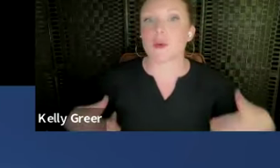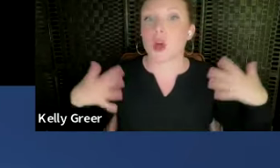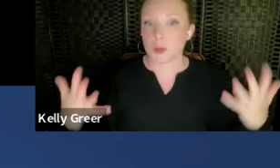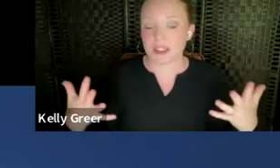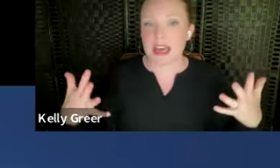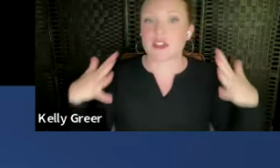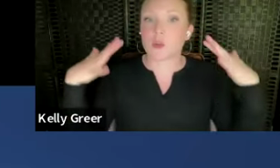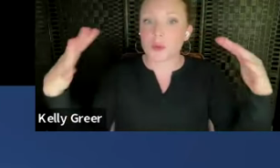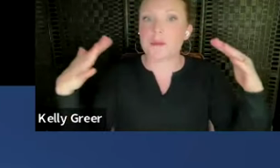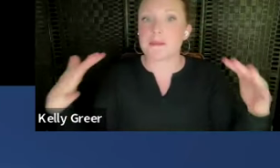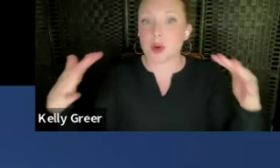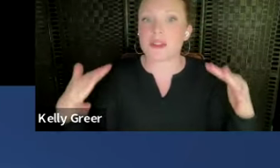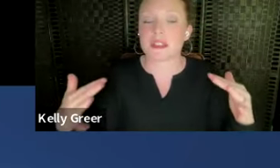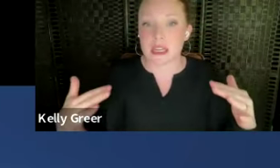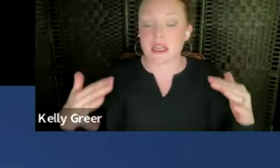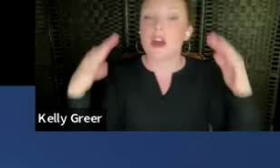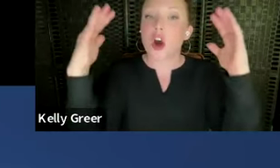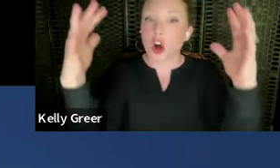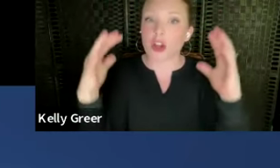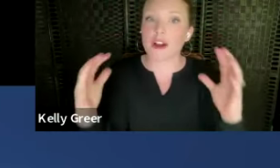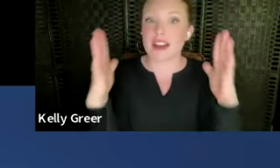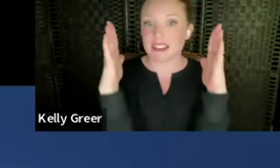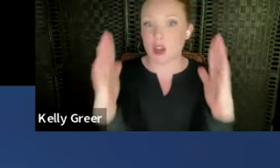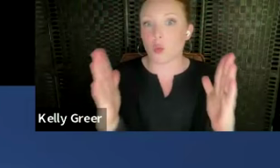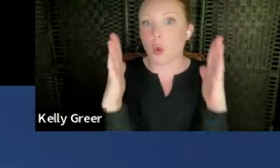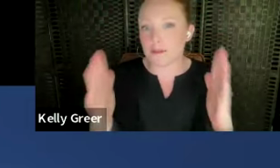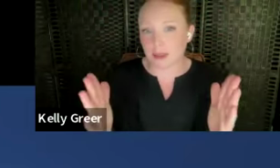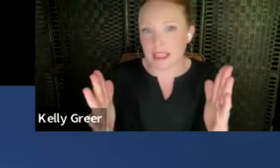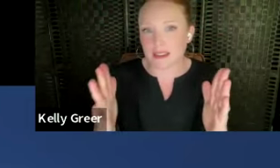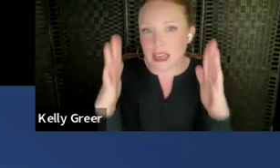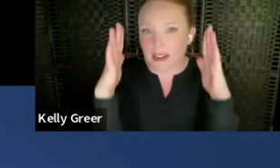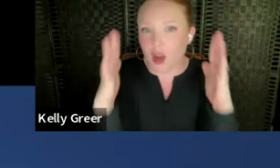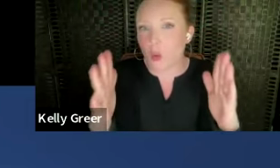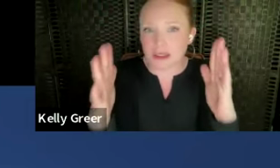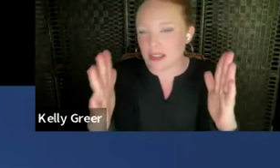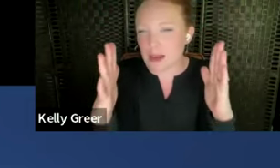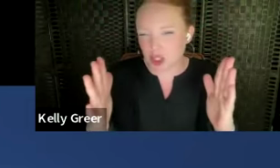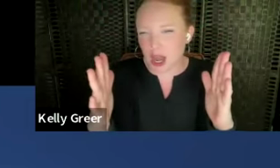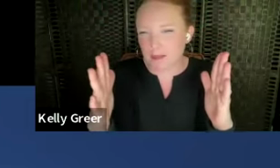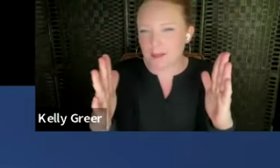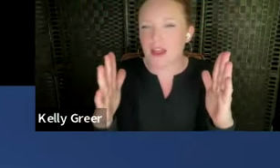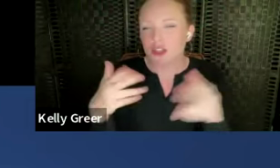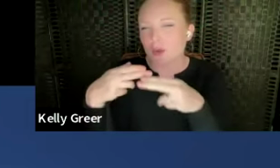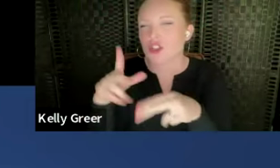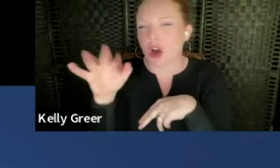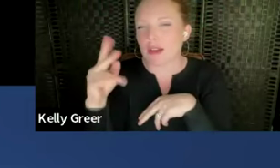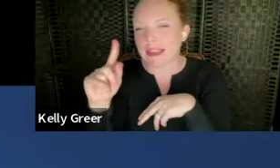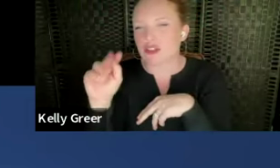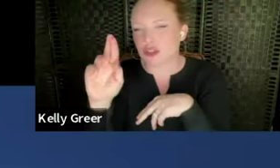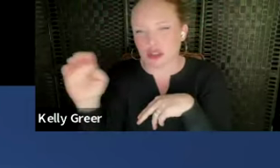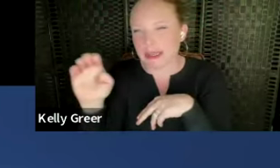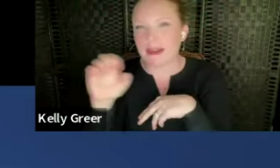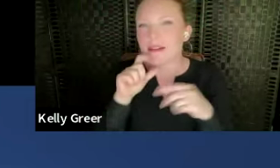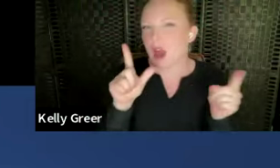our office would host that. So we would be posting all our events in one place. It's kind of like a one-stop shop. So it's